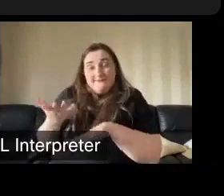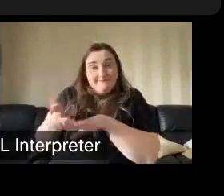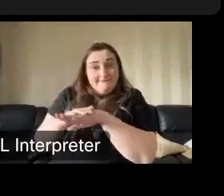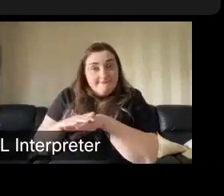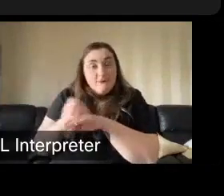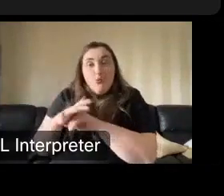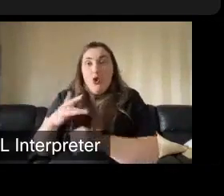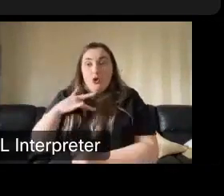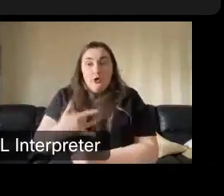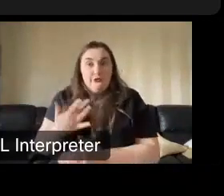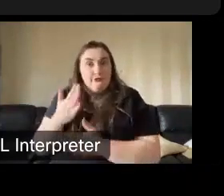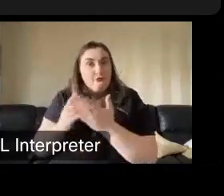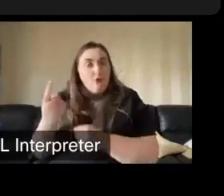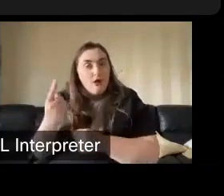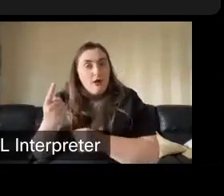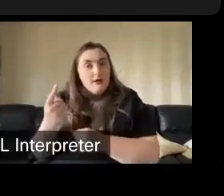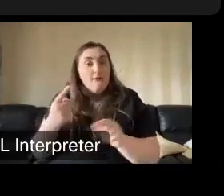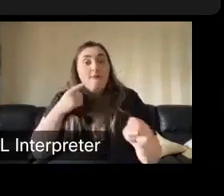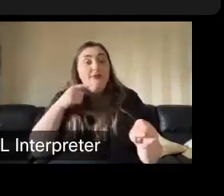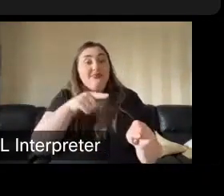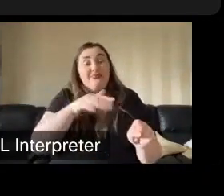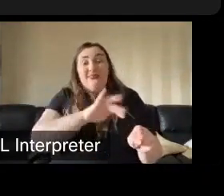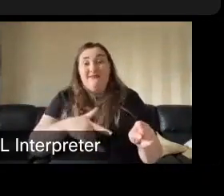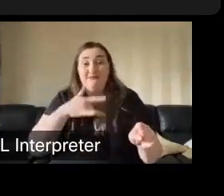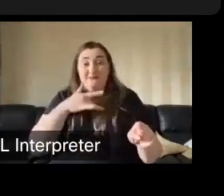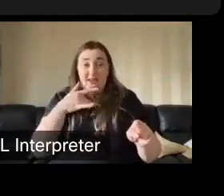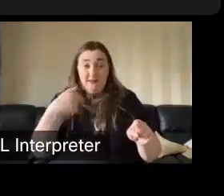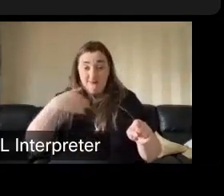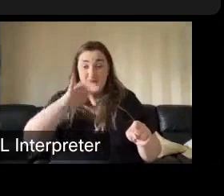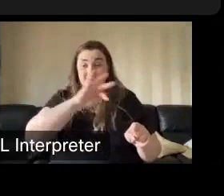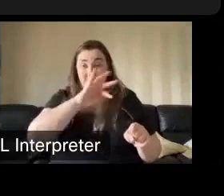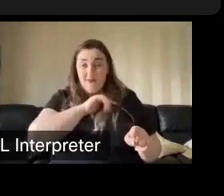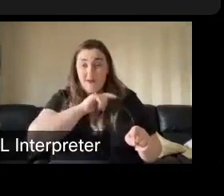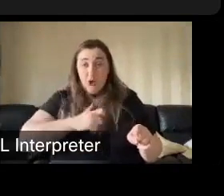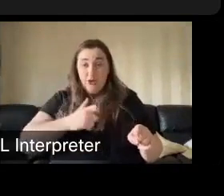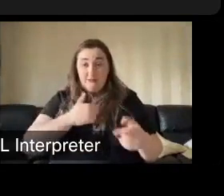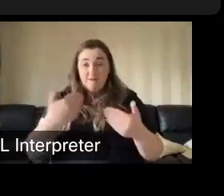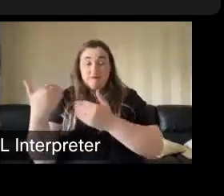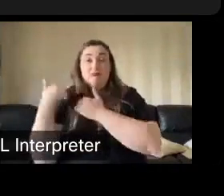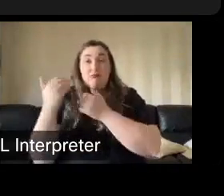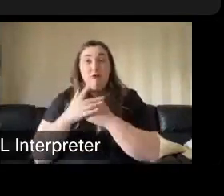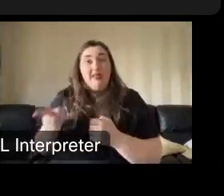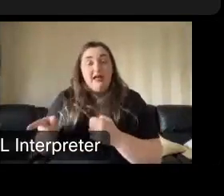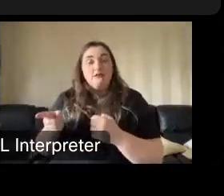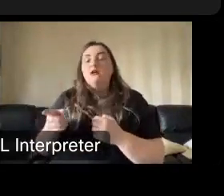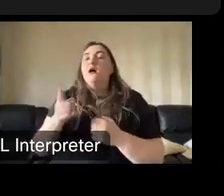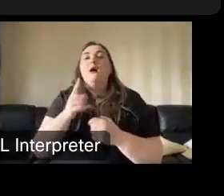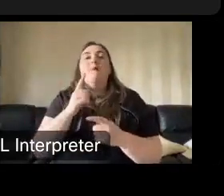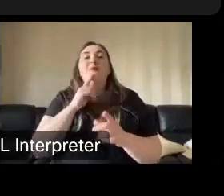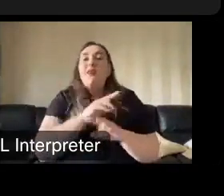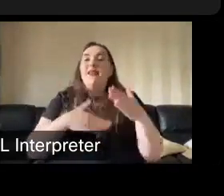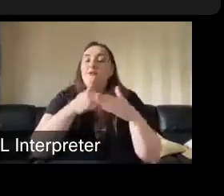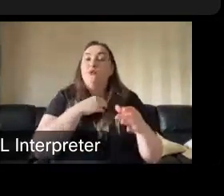so, for which they feel personally responsible. Second victims are not limited to healthcare. I've met